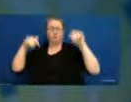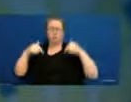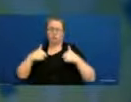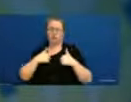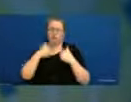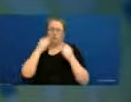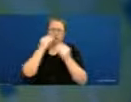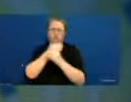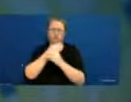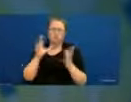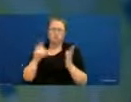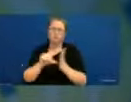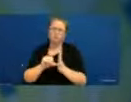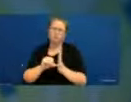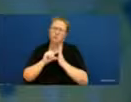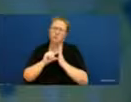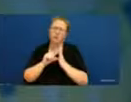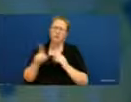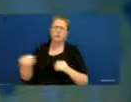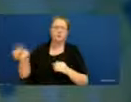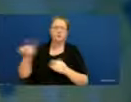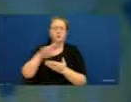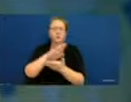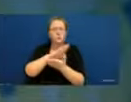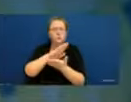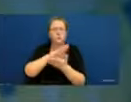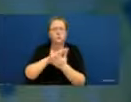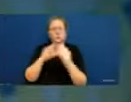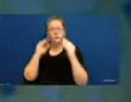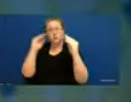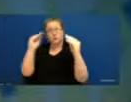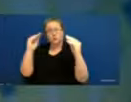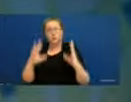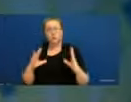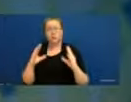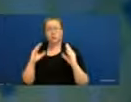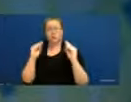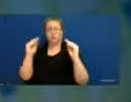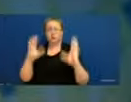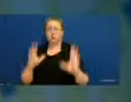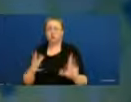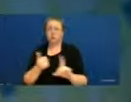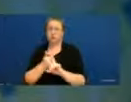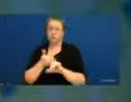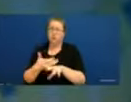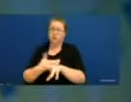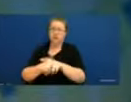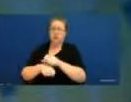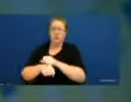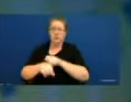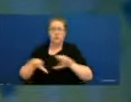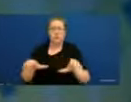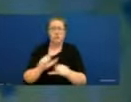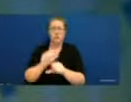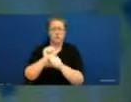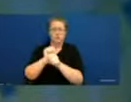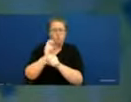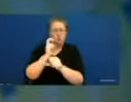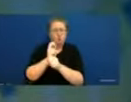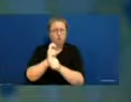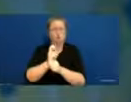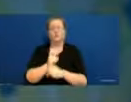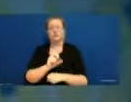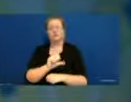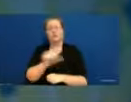again how impressed I am and how important it is that teachers have risen to this occasion, that everybody in the